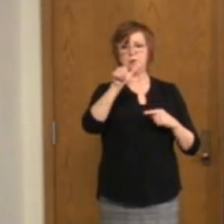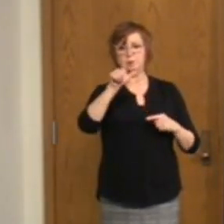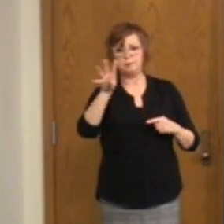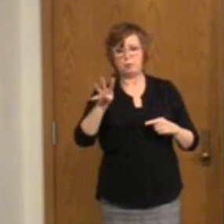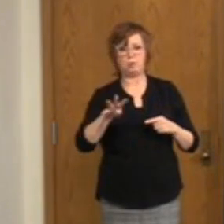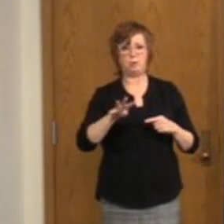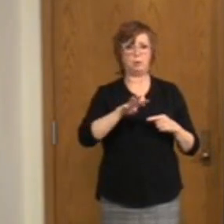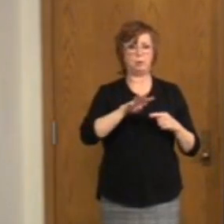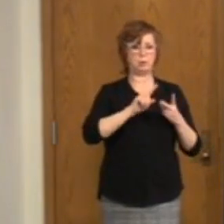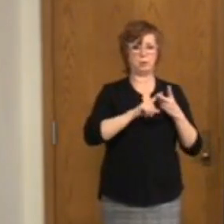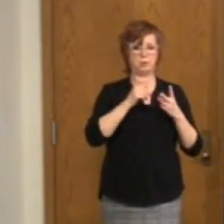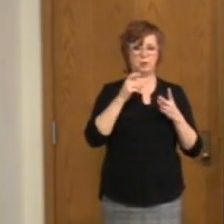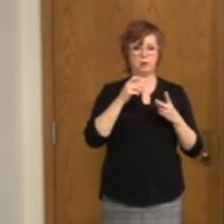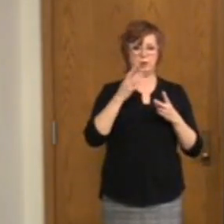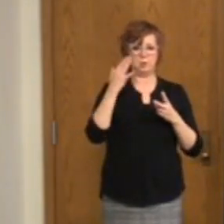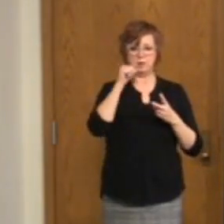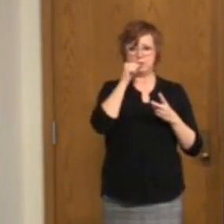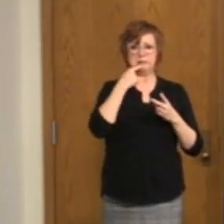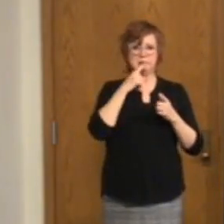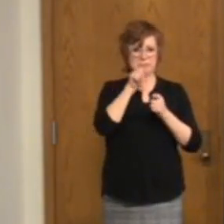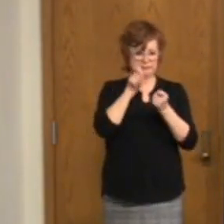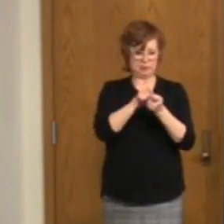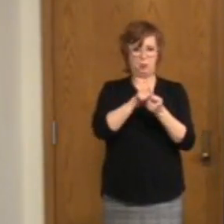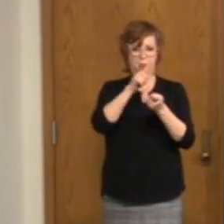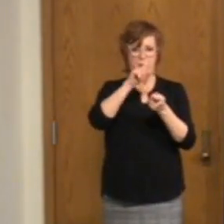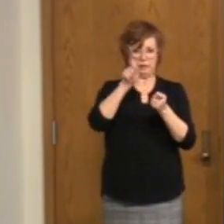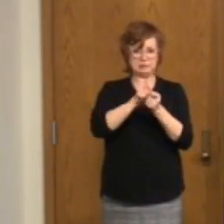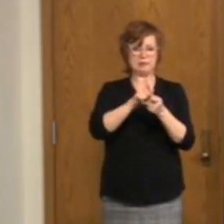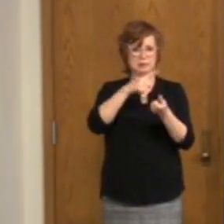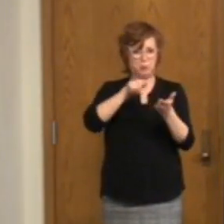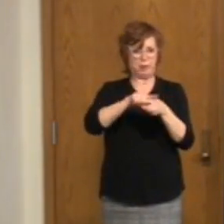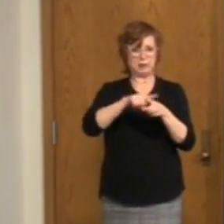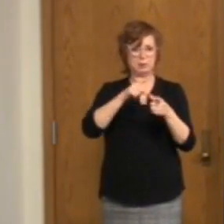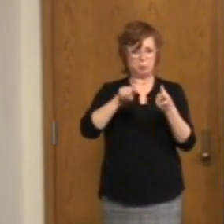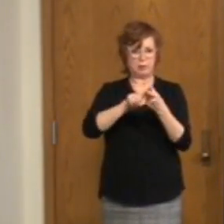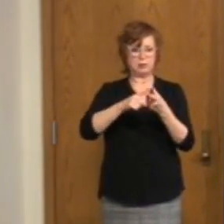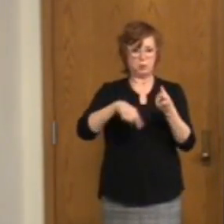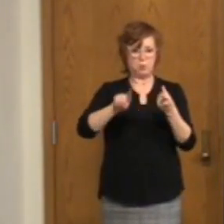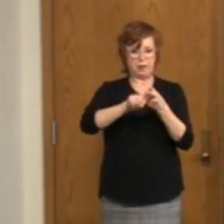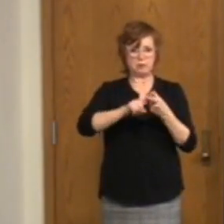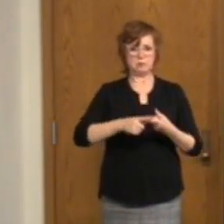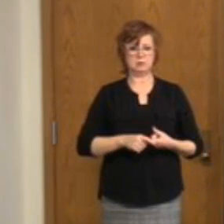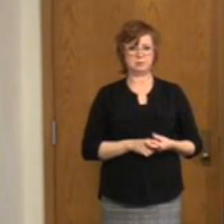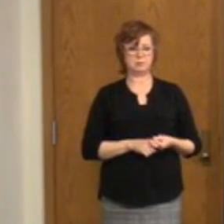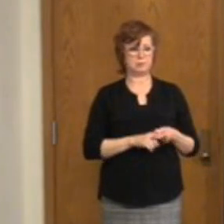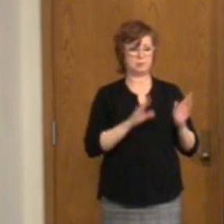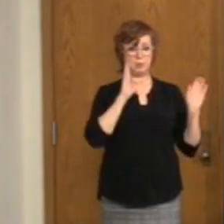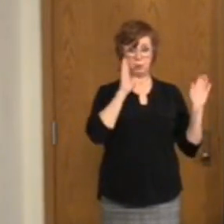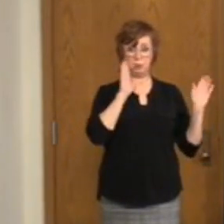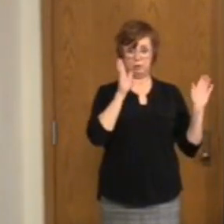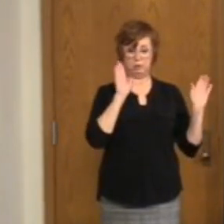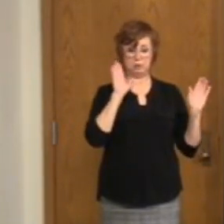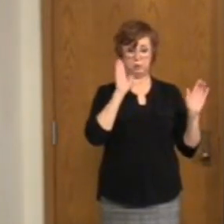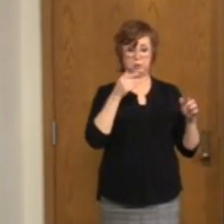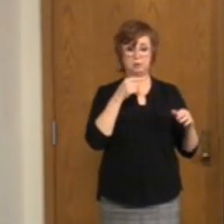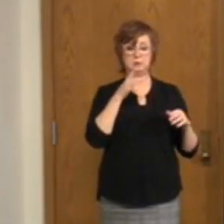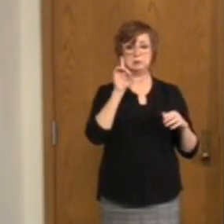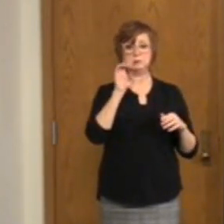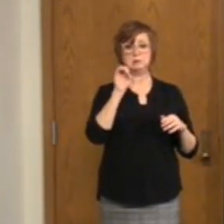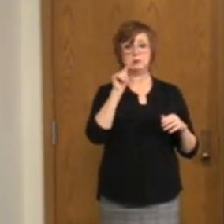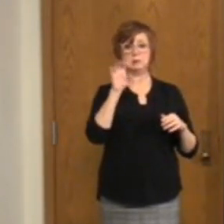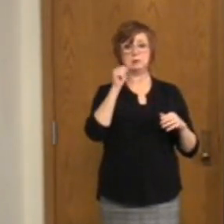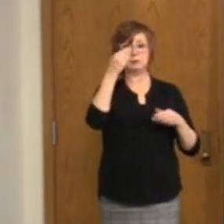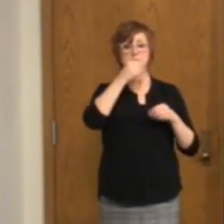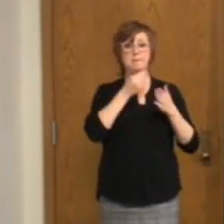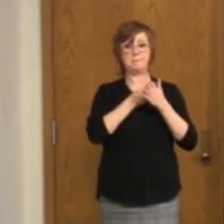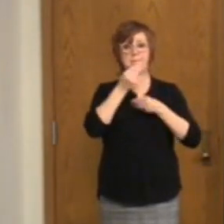to stick to that goal, why will you not provide a new date, which you really highlighted was important? There will be details that will be provided